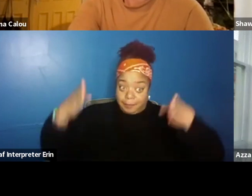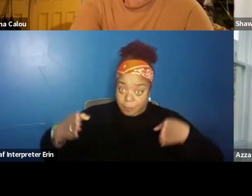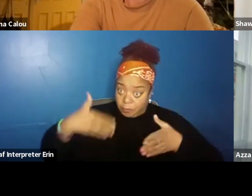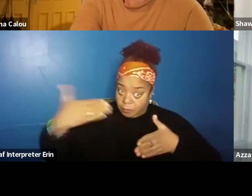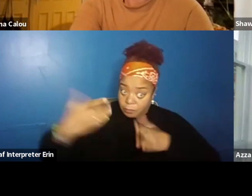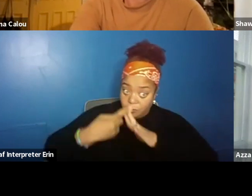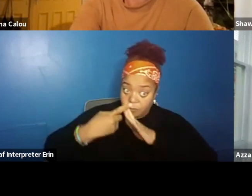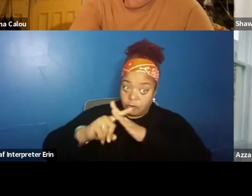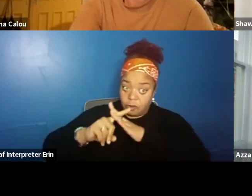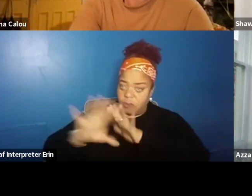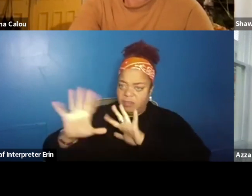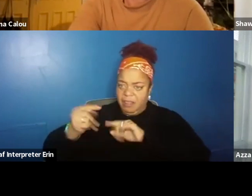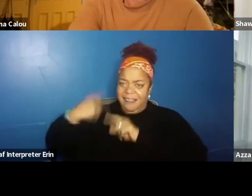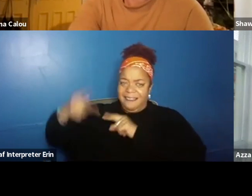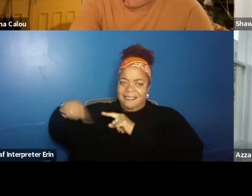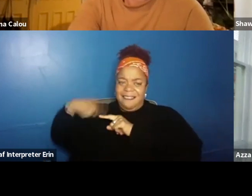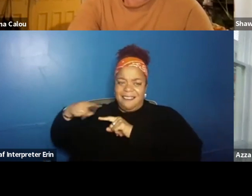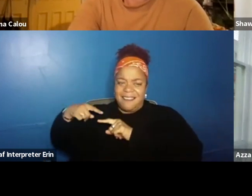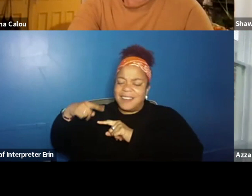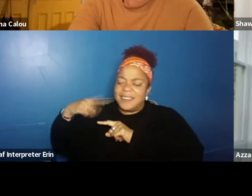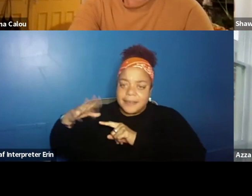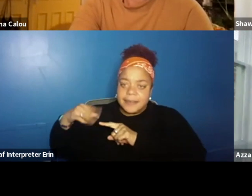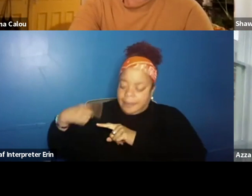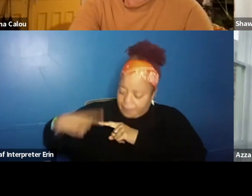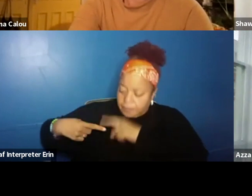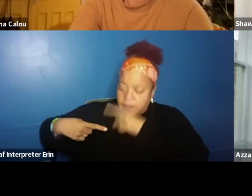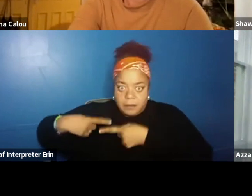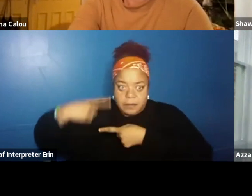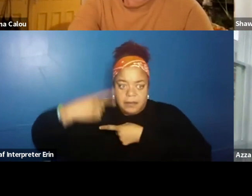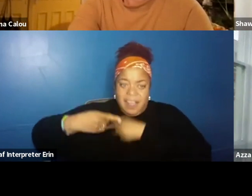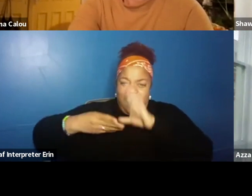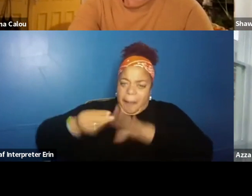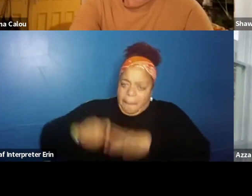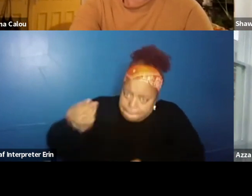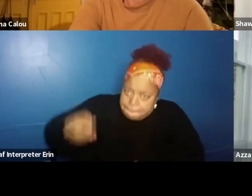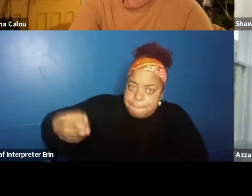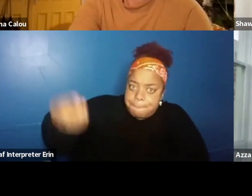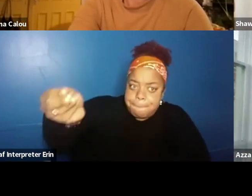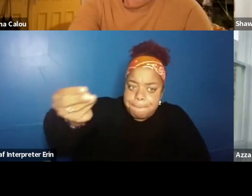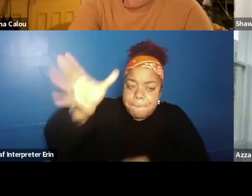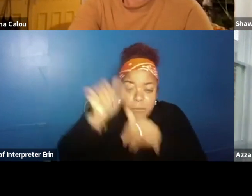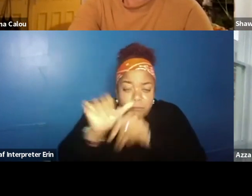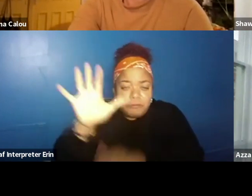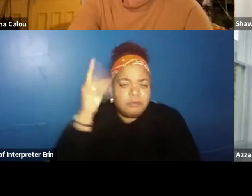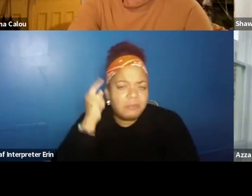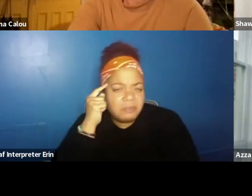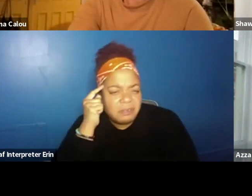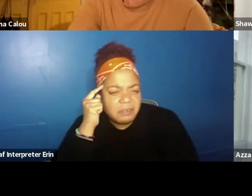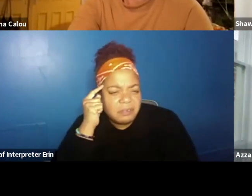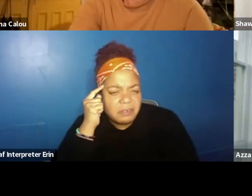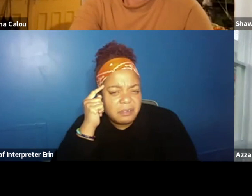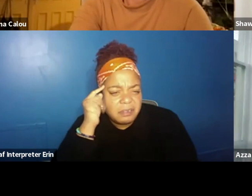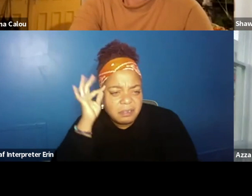And also keeping in mind that you can lose your memory during the work. So part of acknowledging our humanity